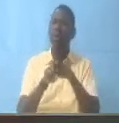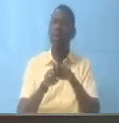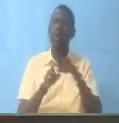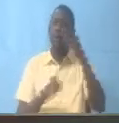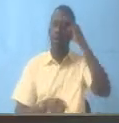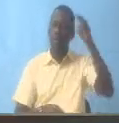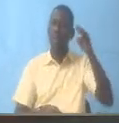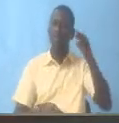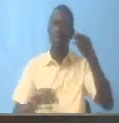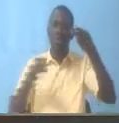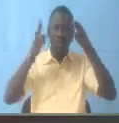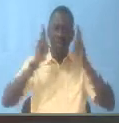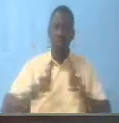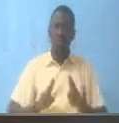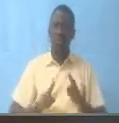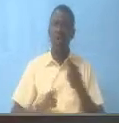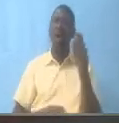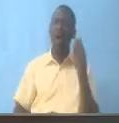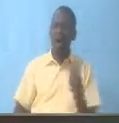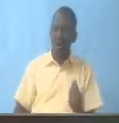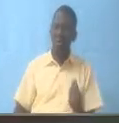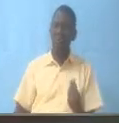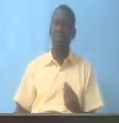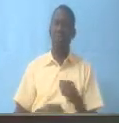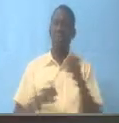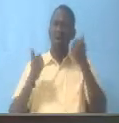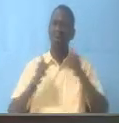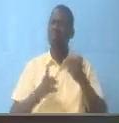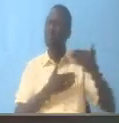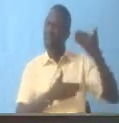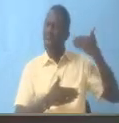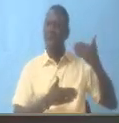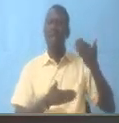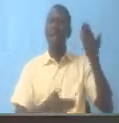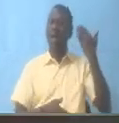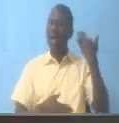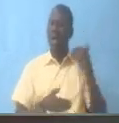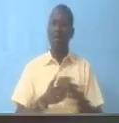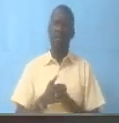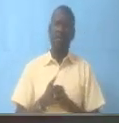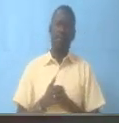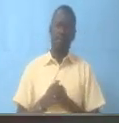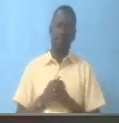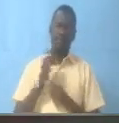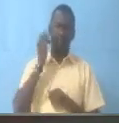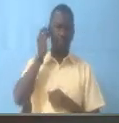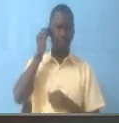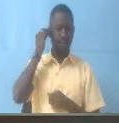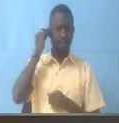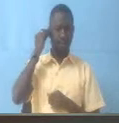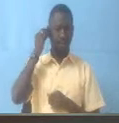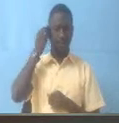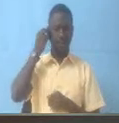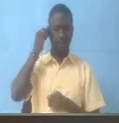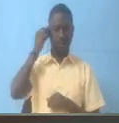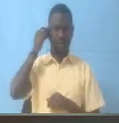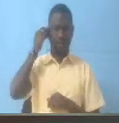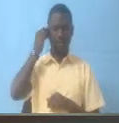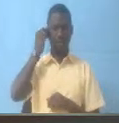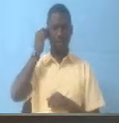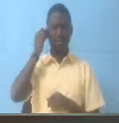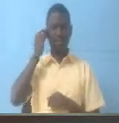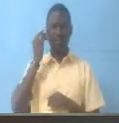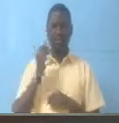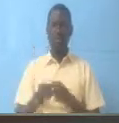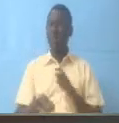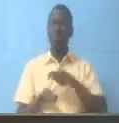jamono jooju liggéey bi naka la meloon jamono ji nga liggéey ci liggéeykaay bi saytu wàlli àtte bi? It hasn't changed much